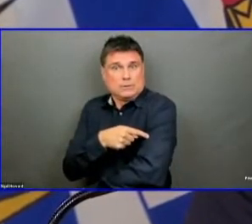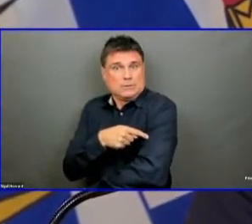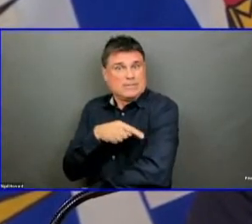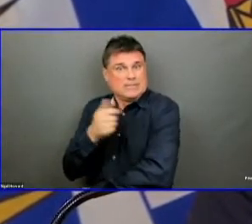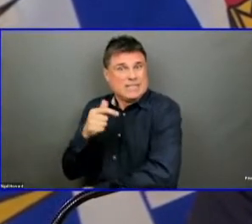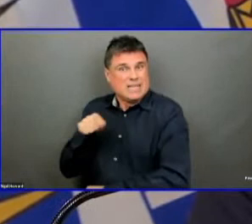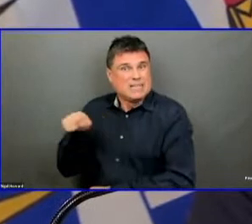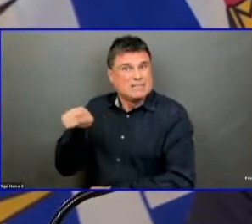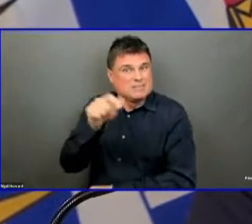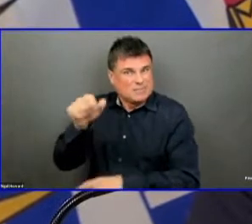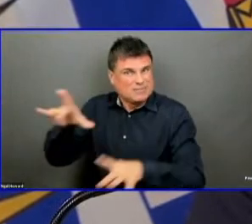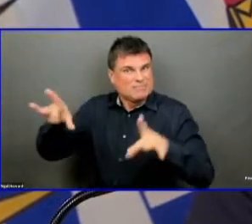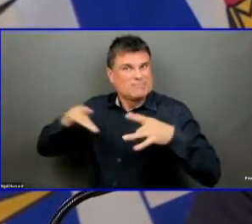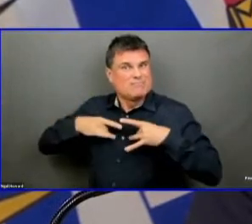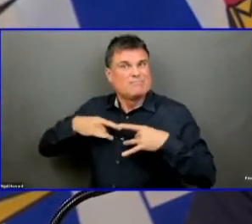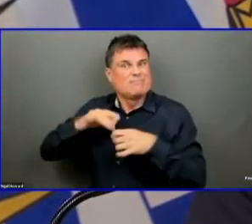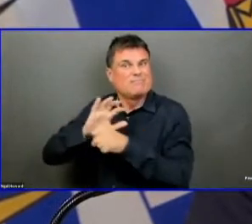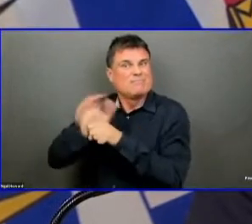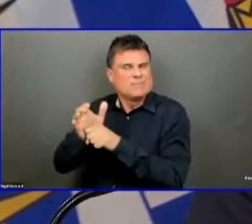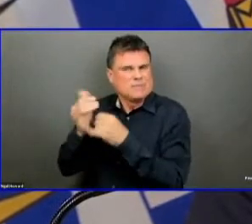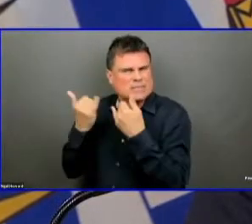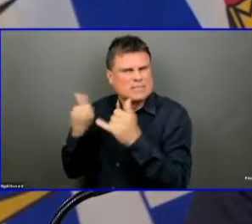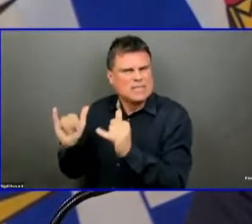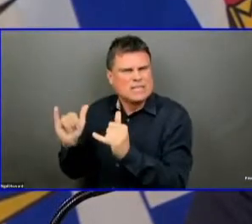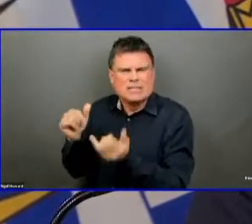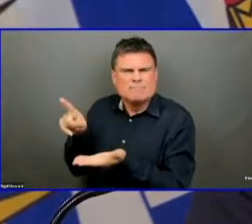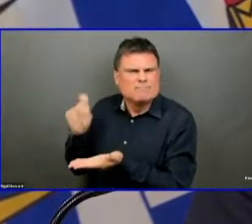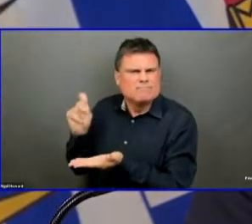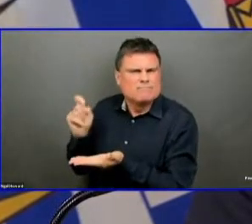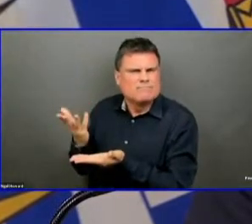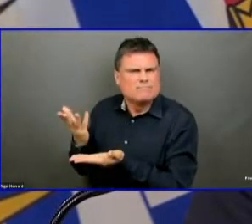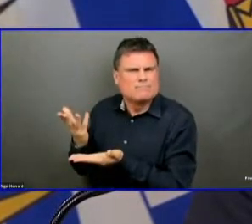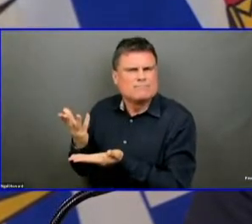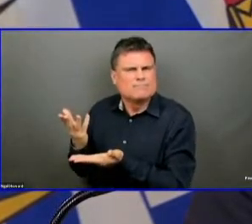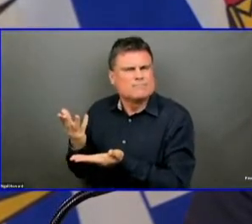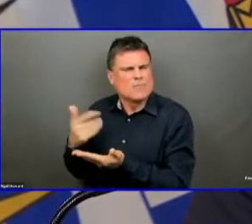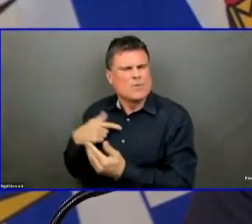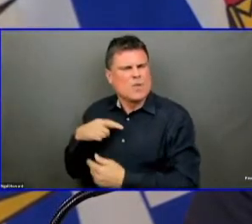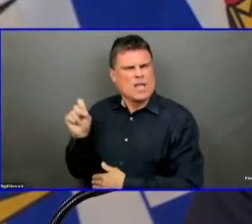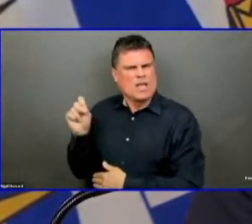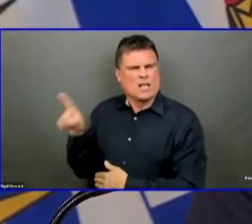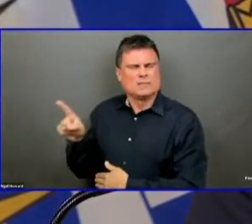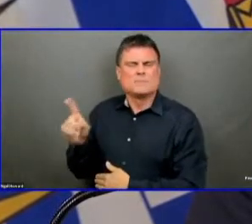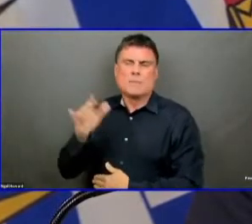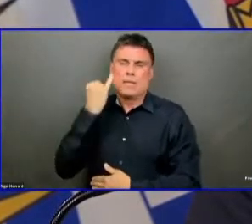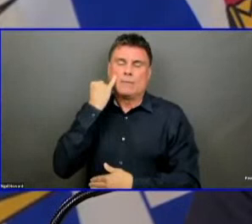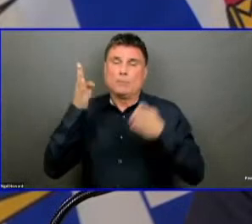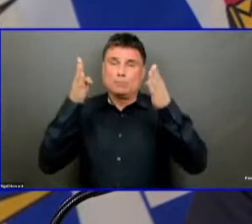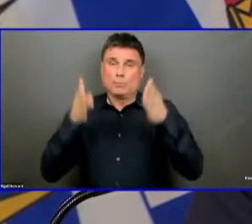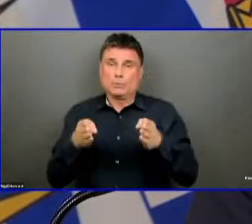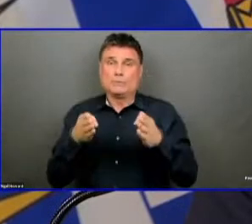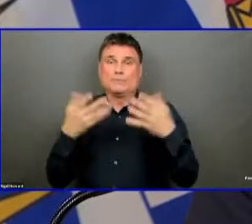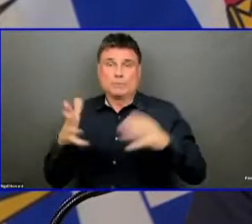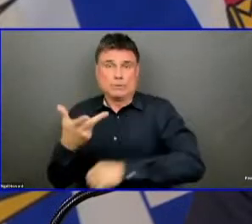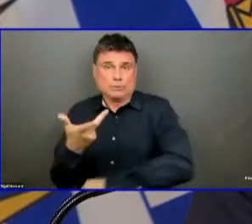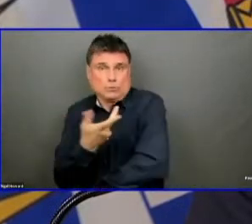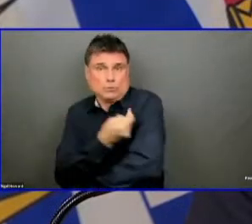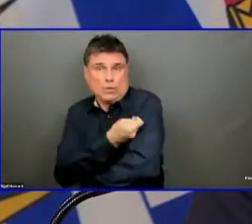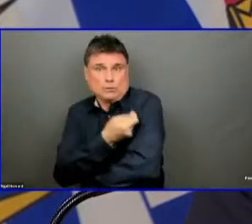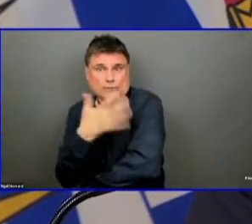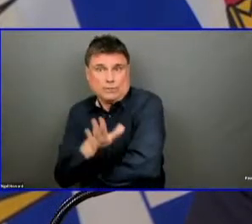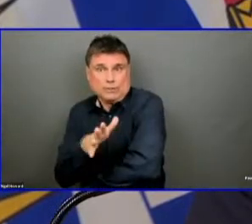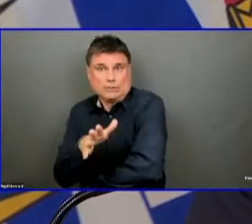contracting COVID-19, even if they've had the vaccine, and, if that falls into your expectations.